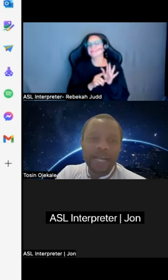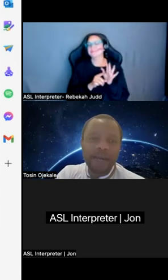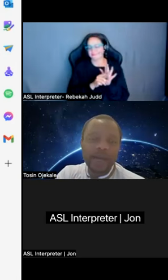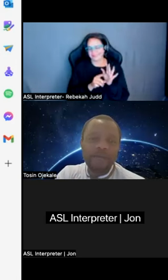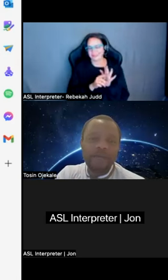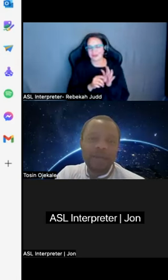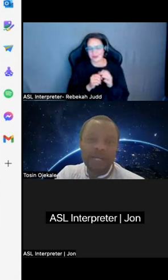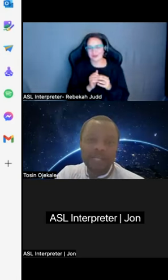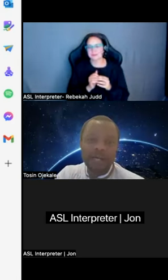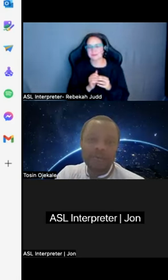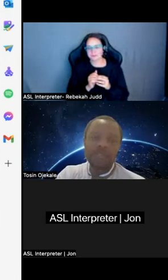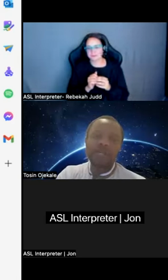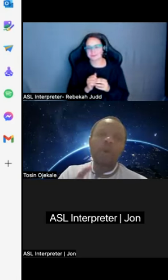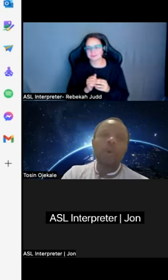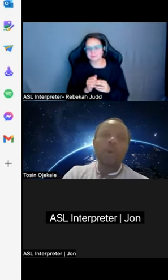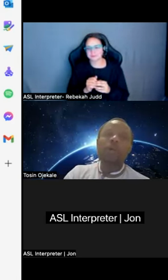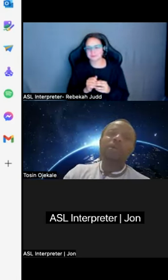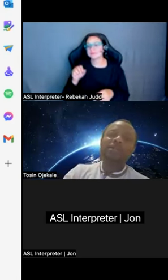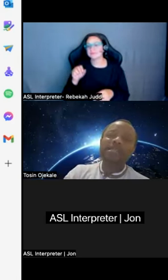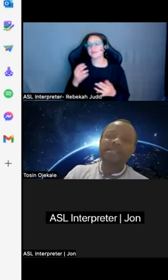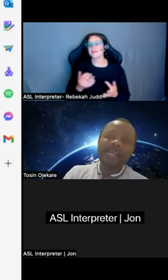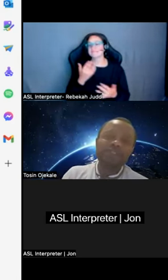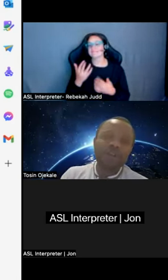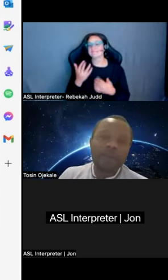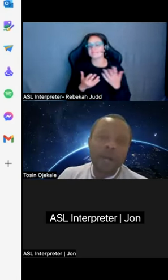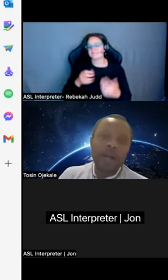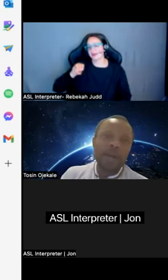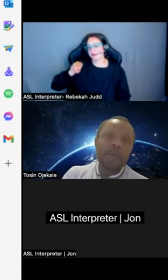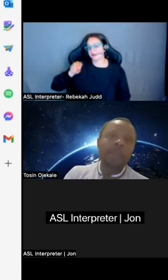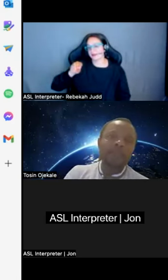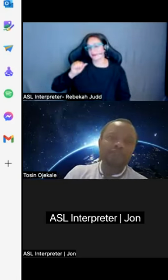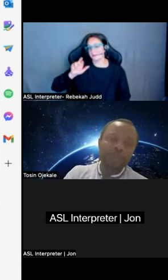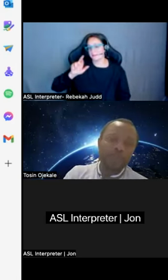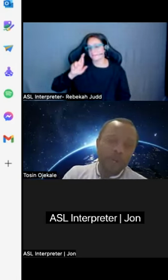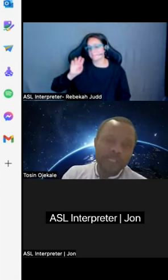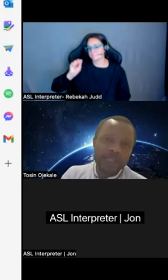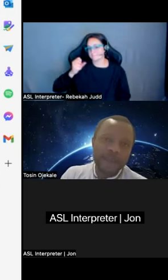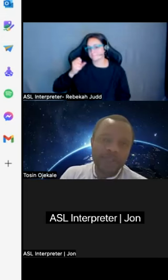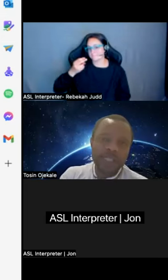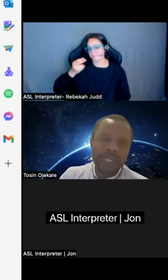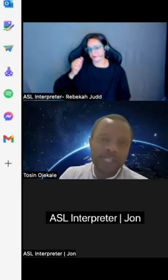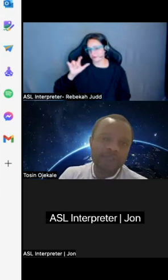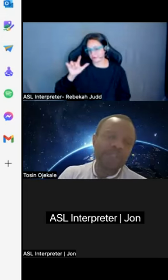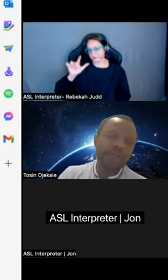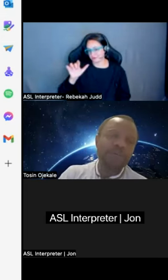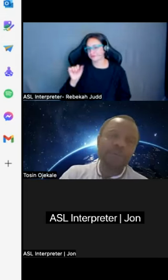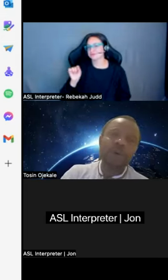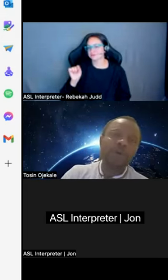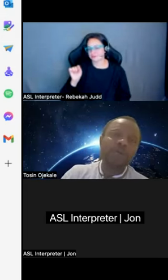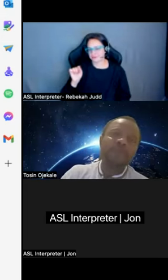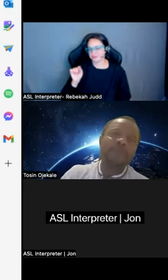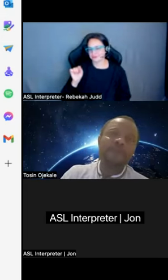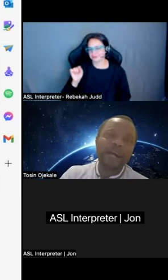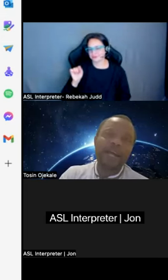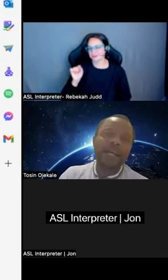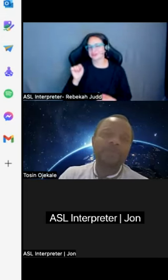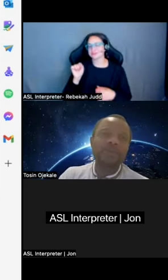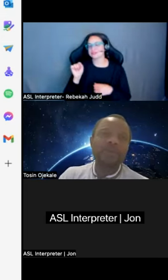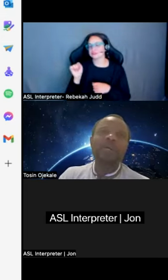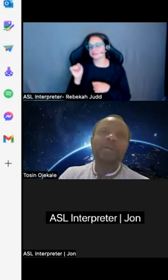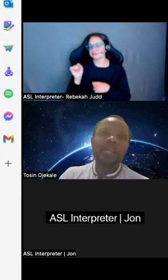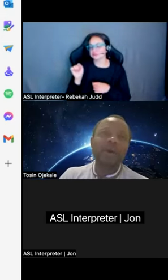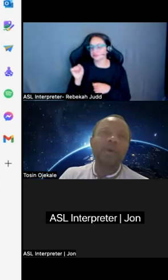fire alarm, fire marshals, or the central monitoring points. So there's a situation room always for fire